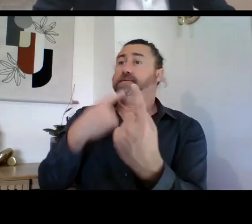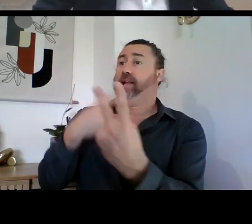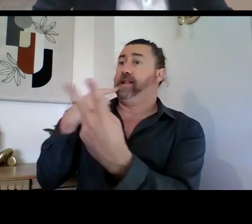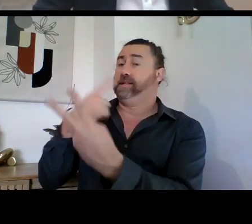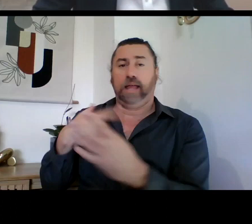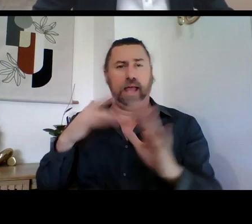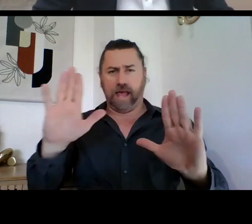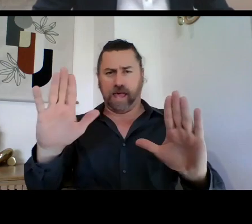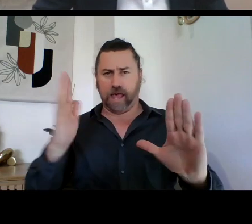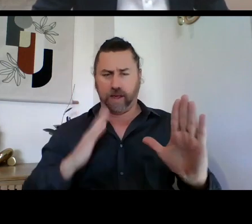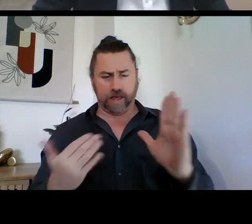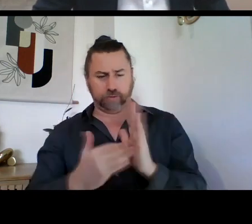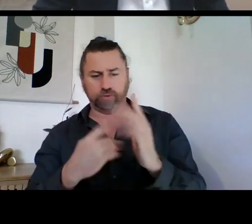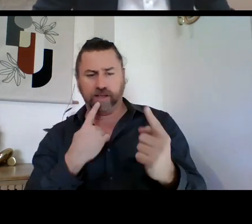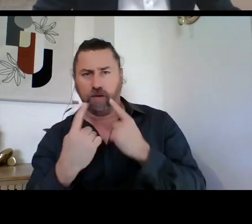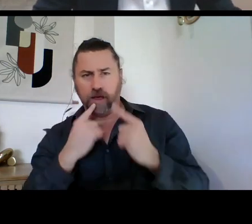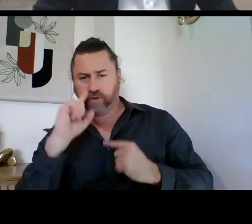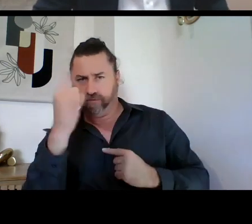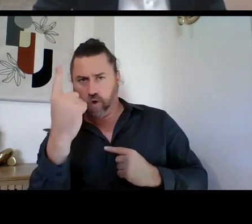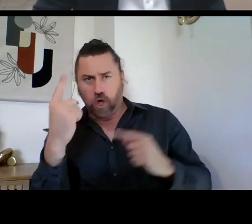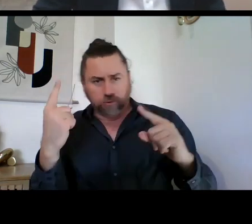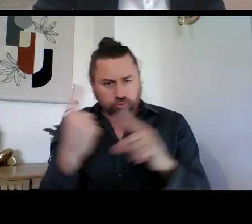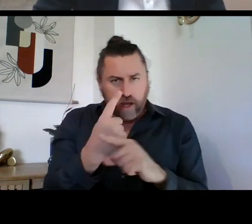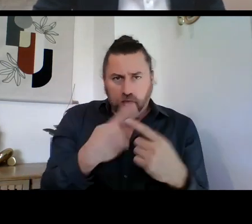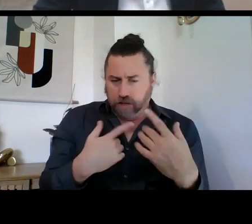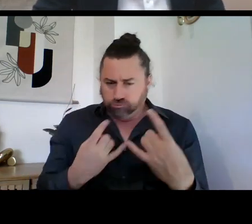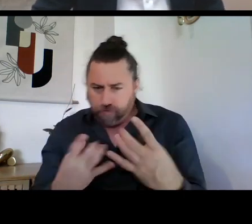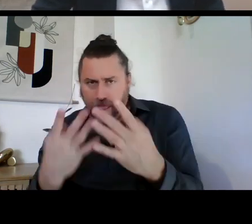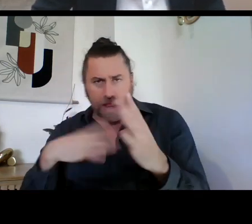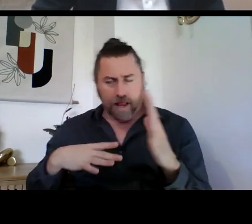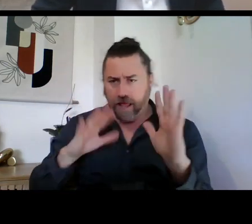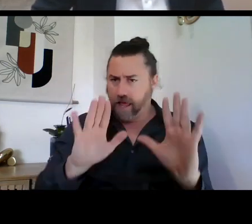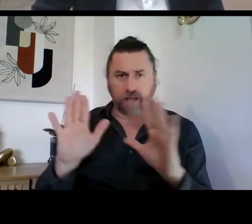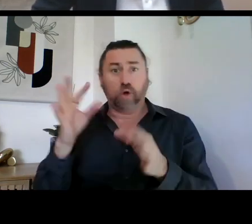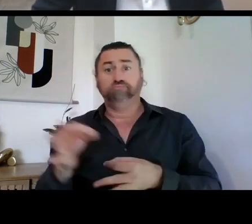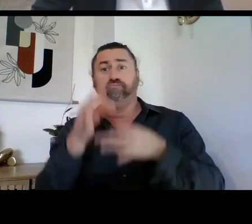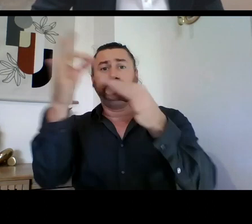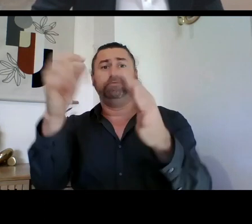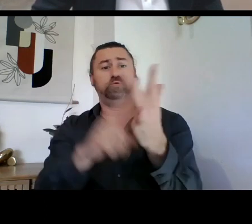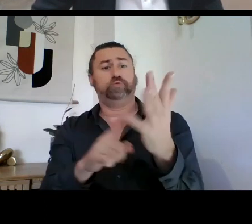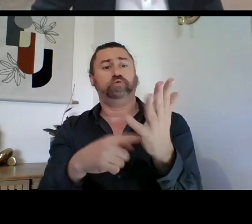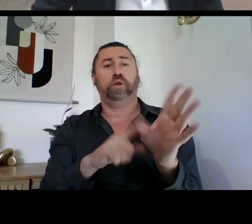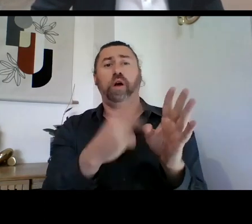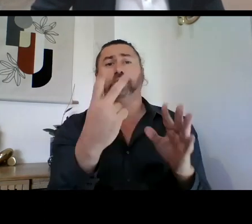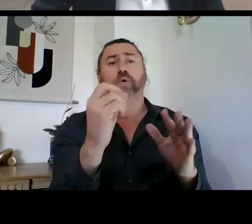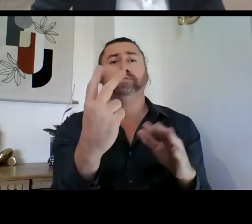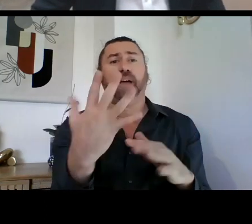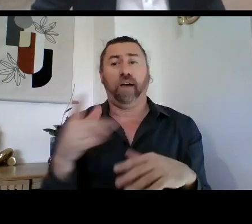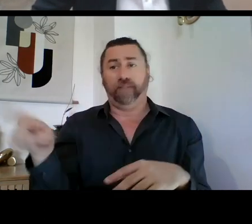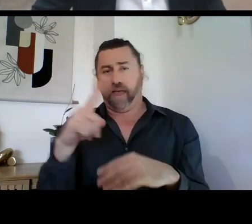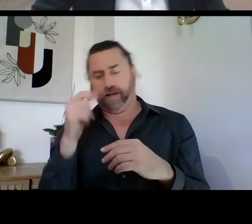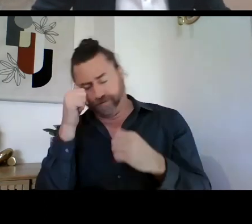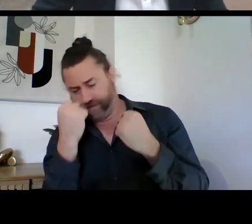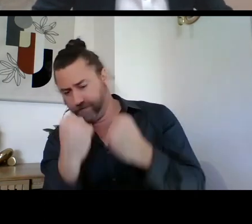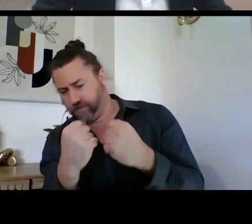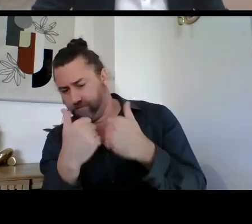more detail to be able to prepare for the changes that are to come. And so moving the start date to July 25 gives us time to